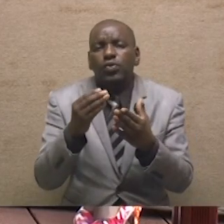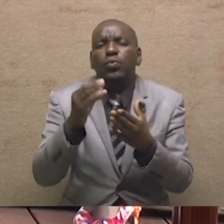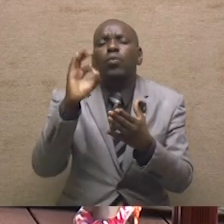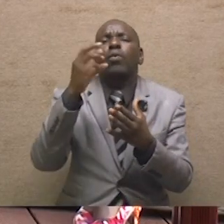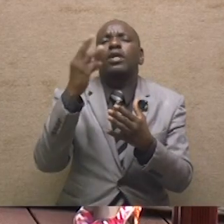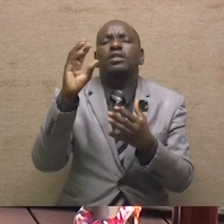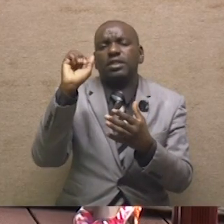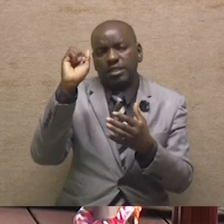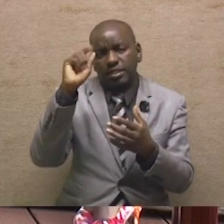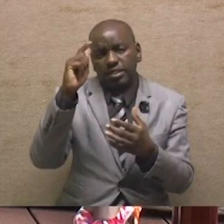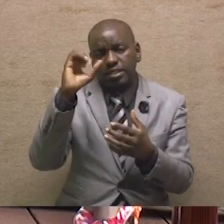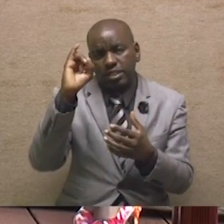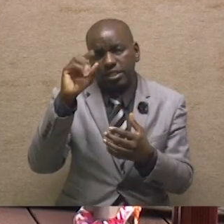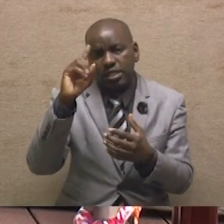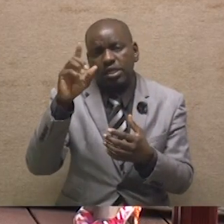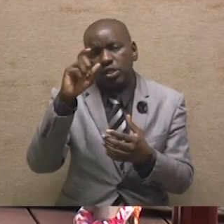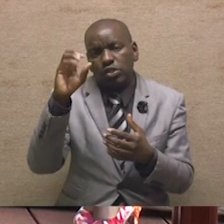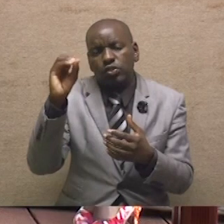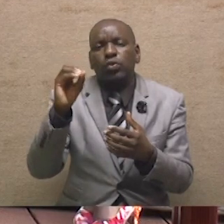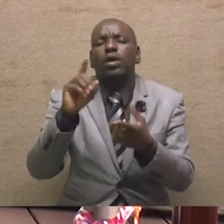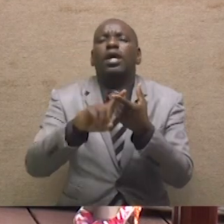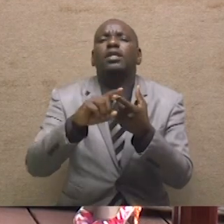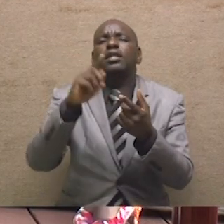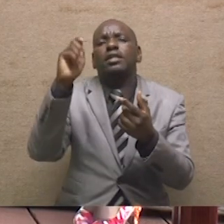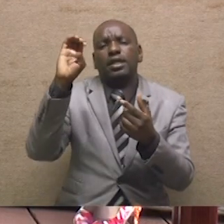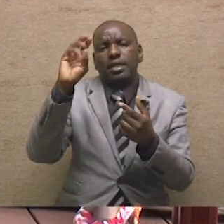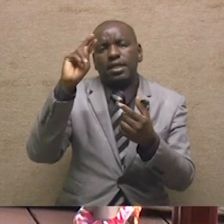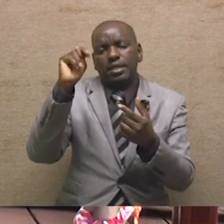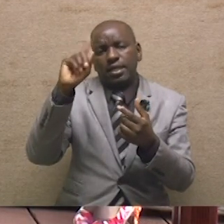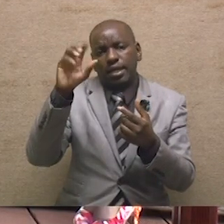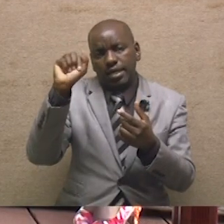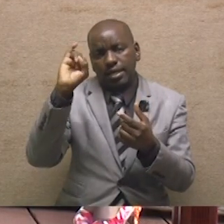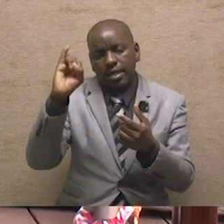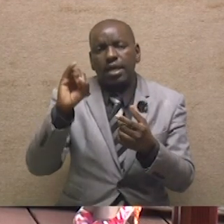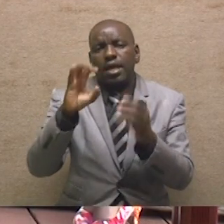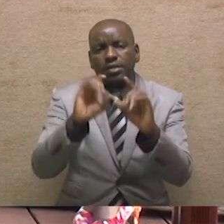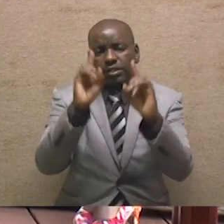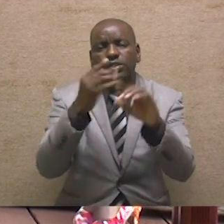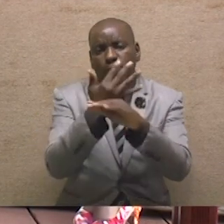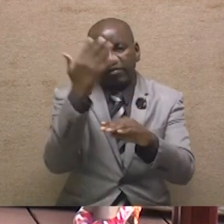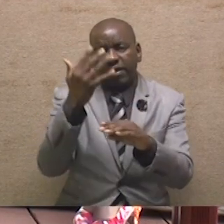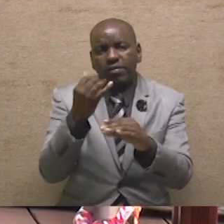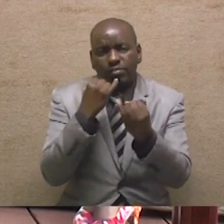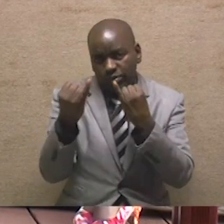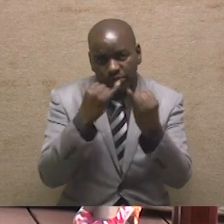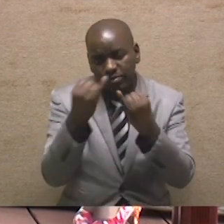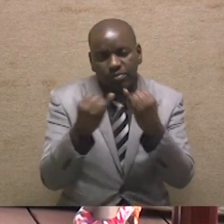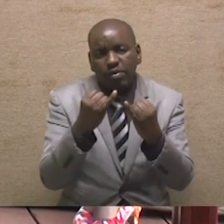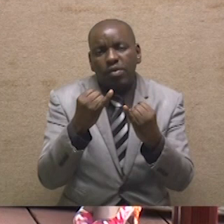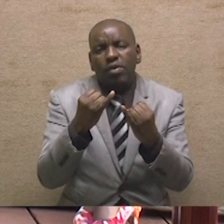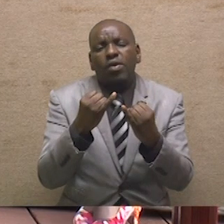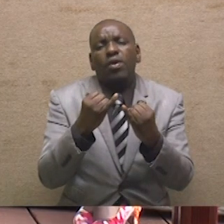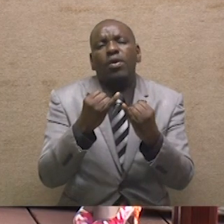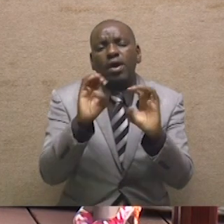and today for the wonderful discussion. Don't you go away. This is Education 1.5, whereby we are discussing the